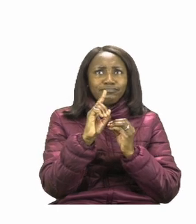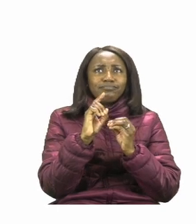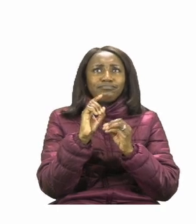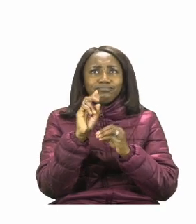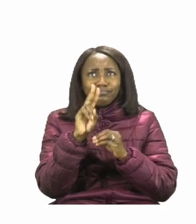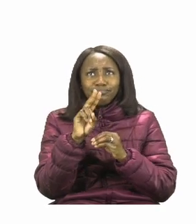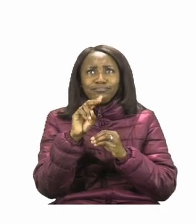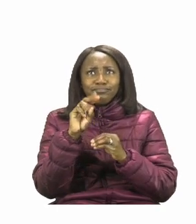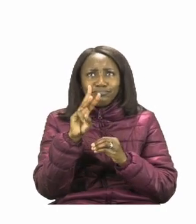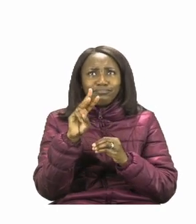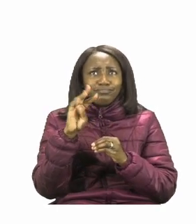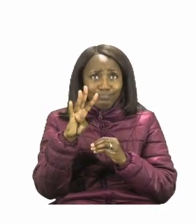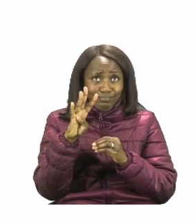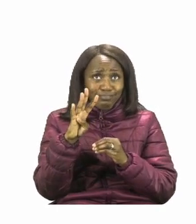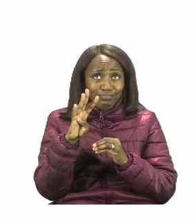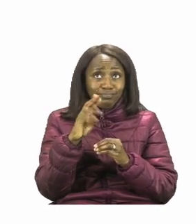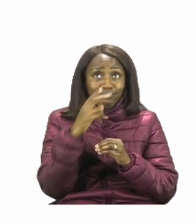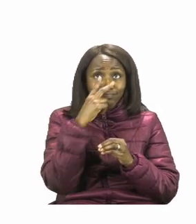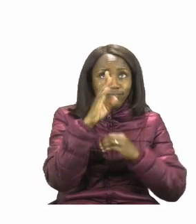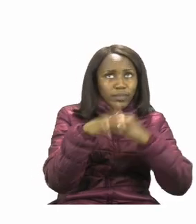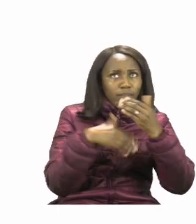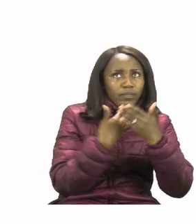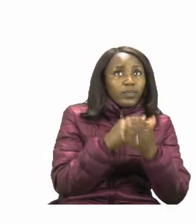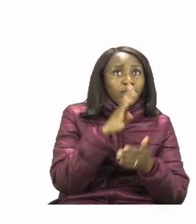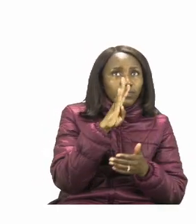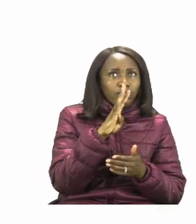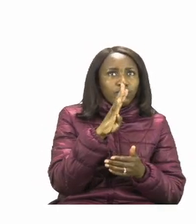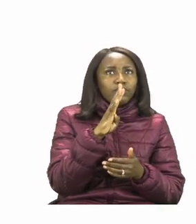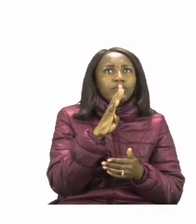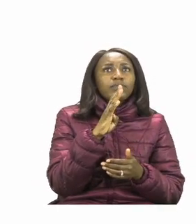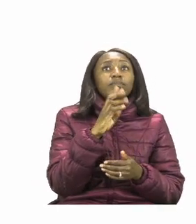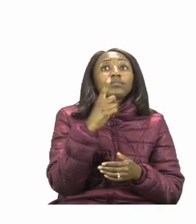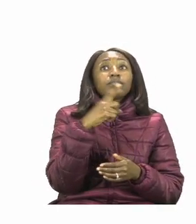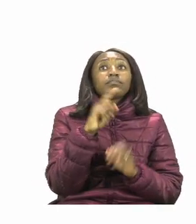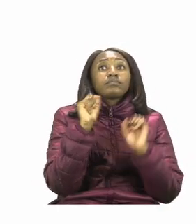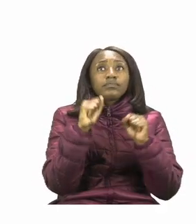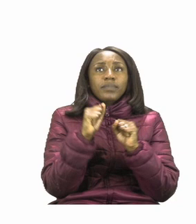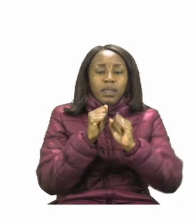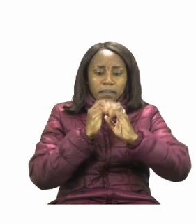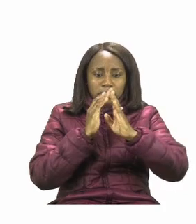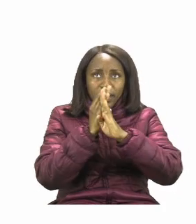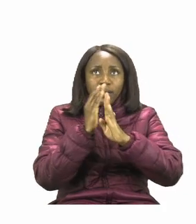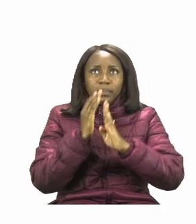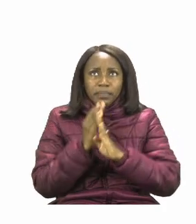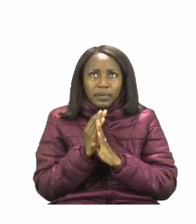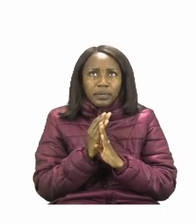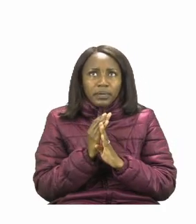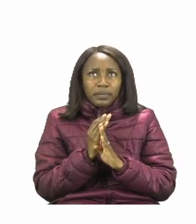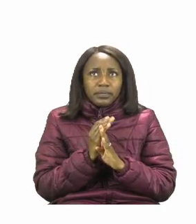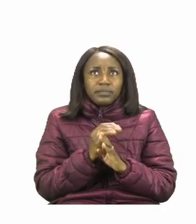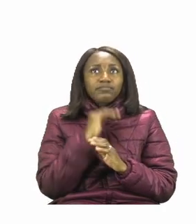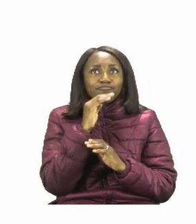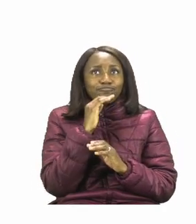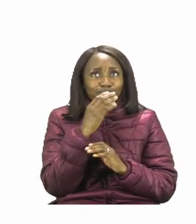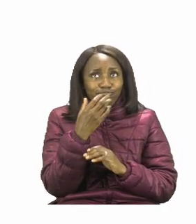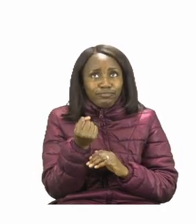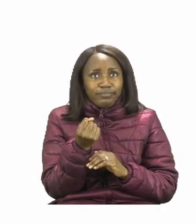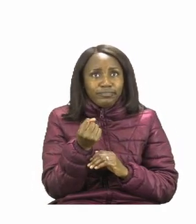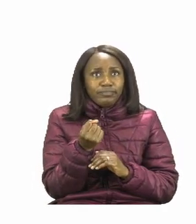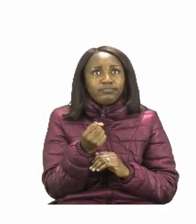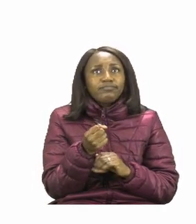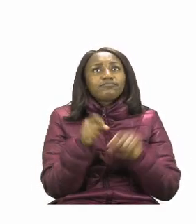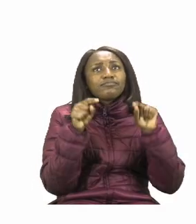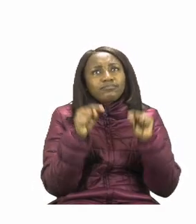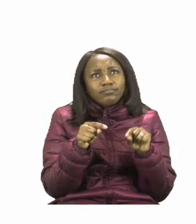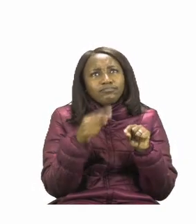4 pictures and each of them, when put in the correct order, tell a story. It's going to be our job